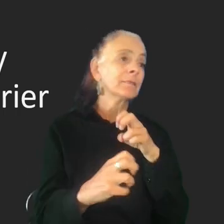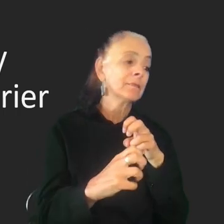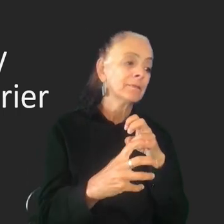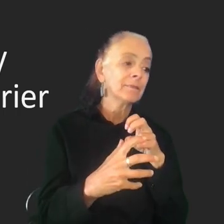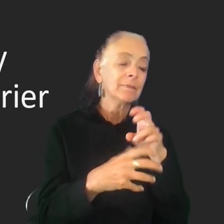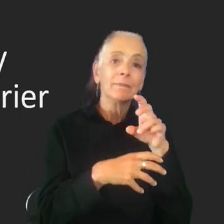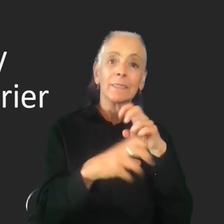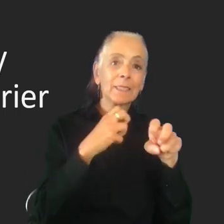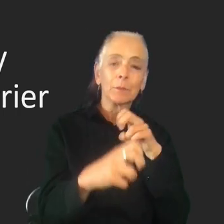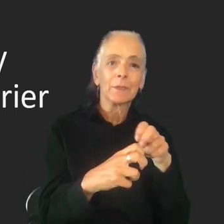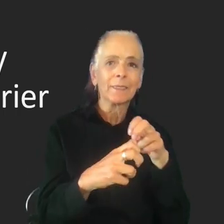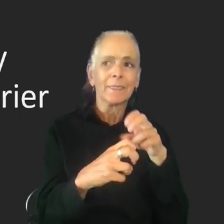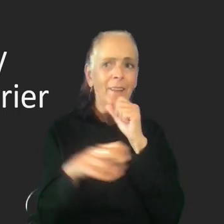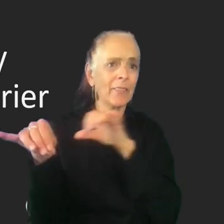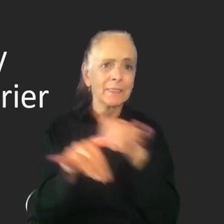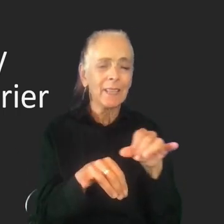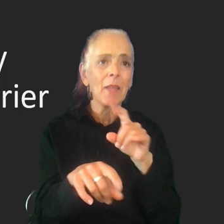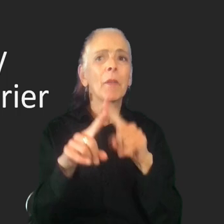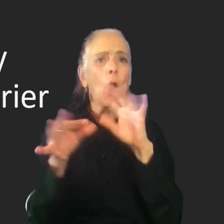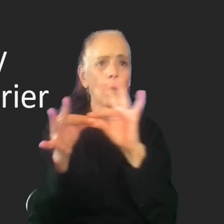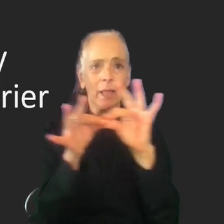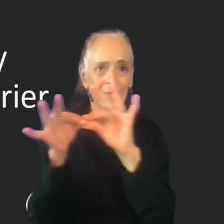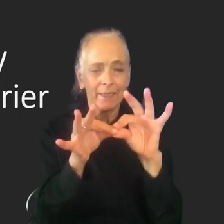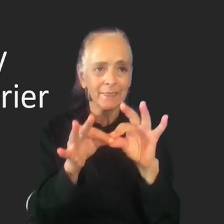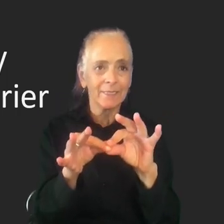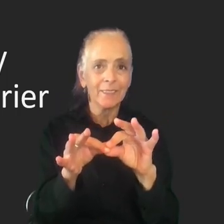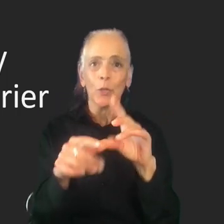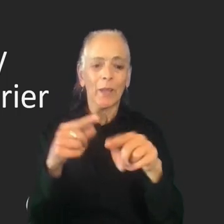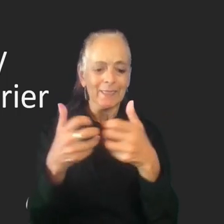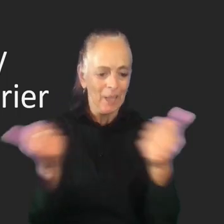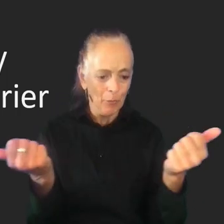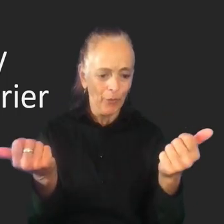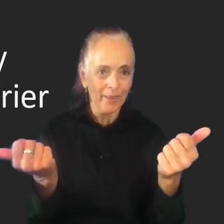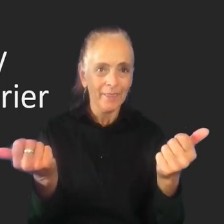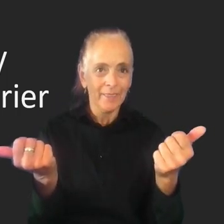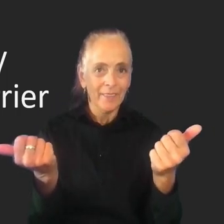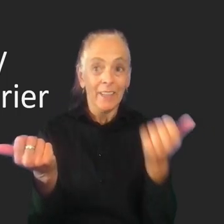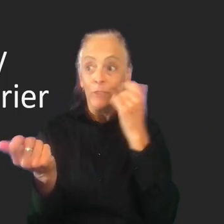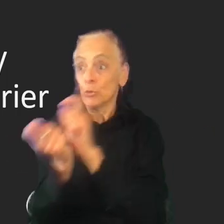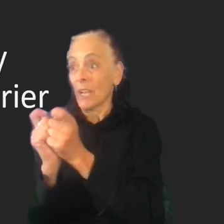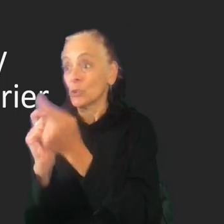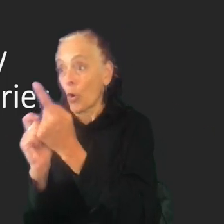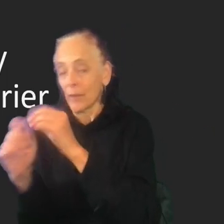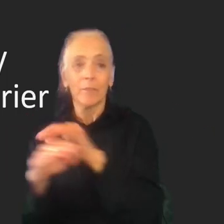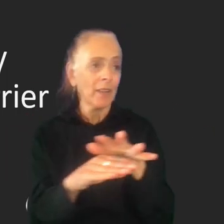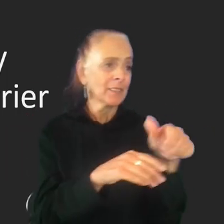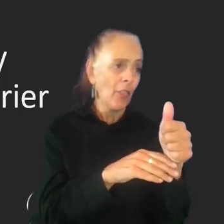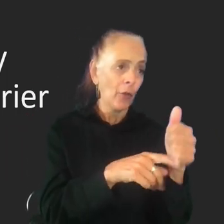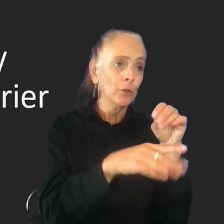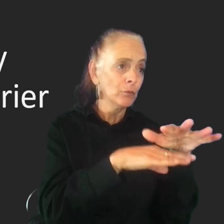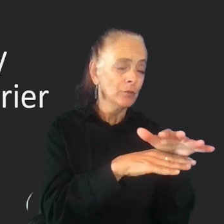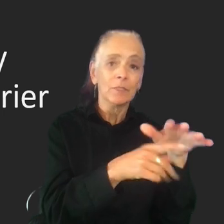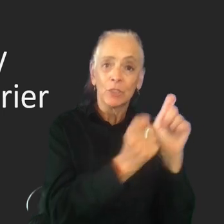dividing line with accessibility over here and difficulty over there changing one changes the other and balance is what it